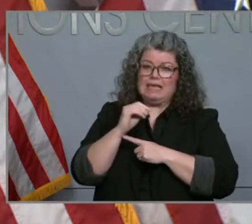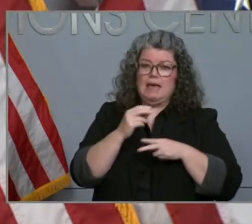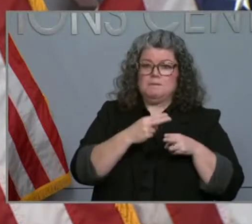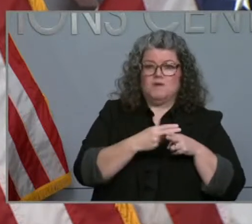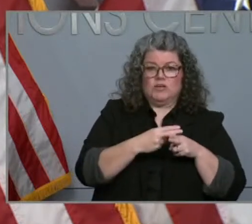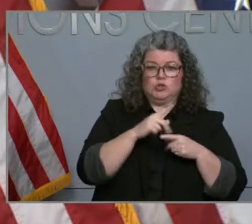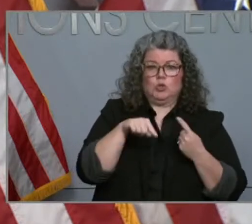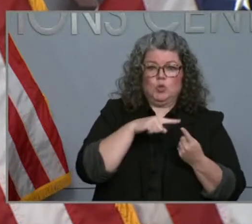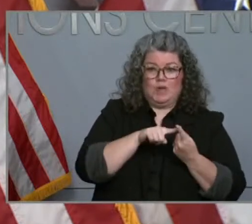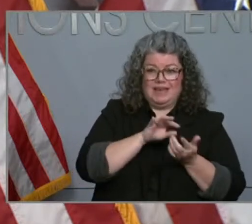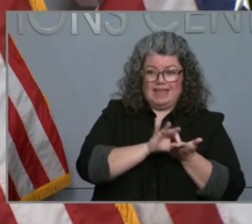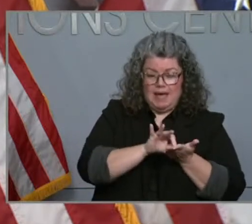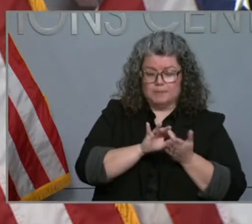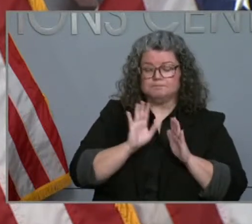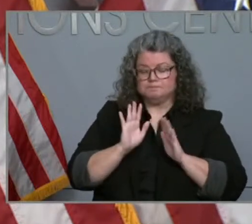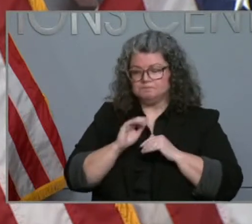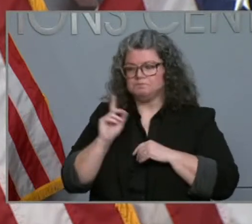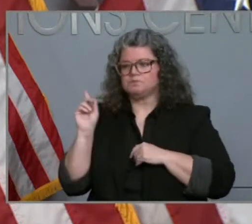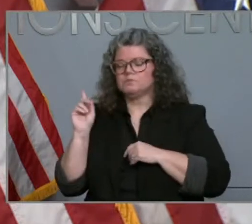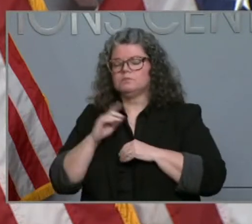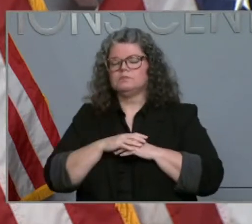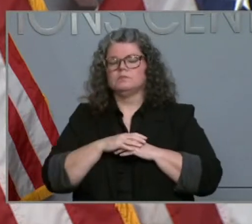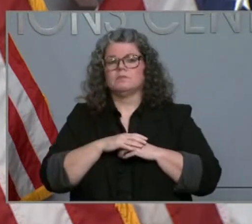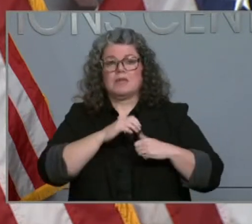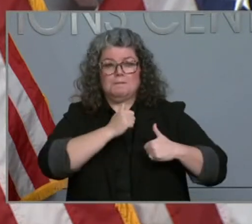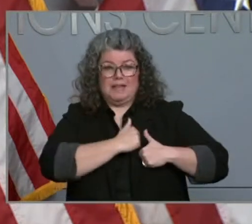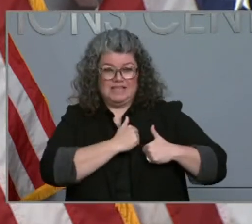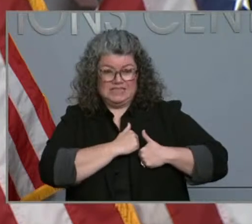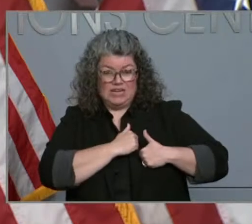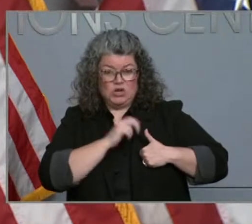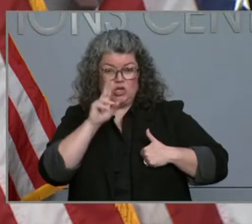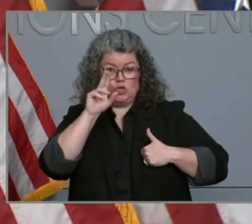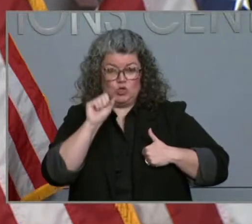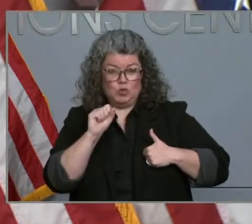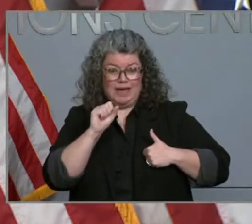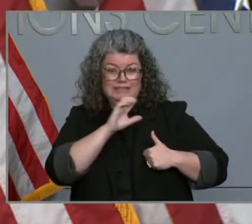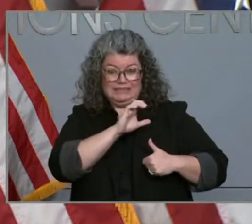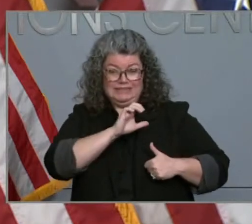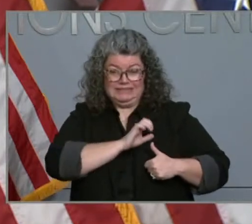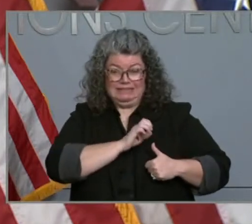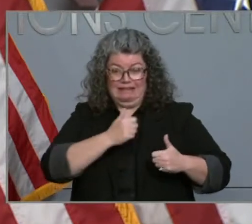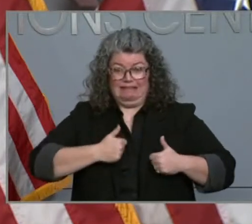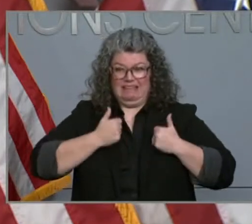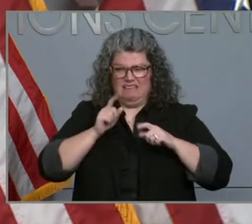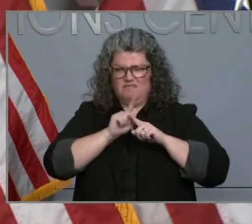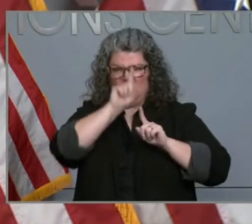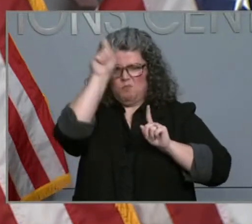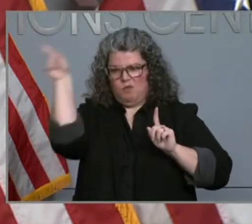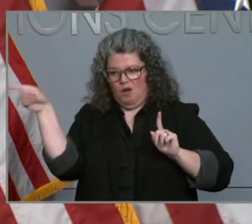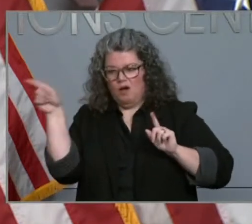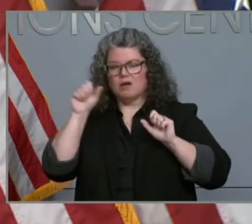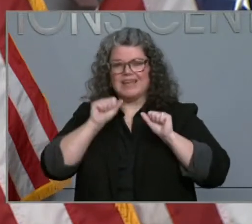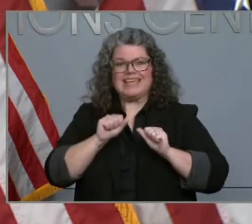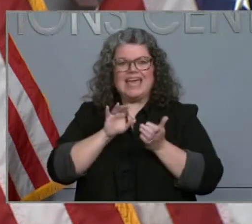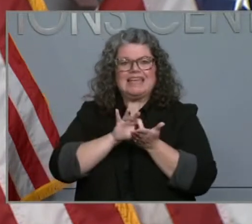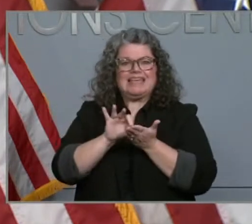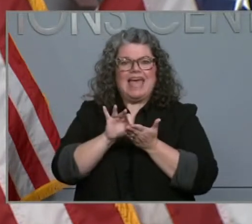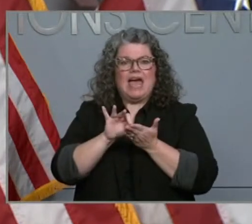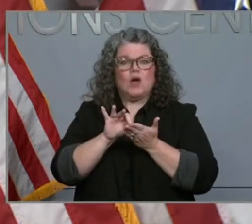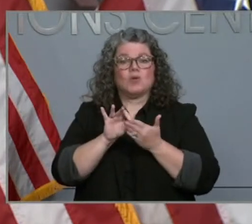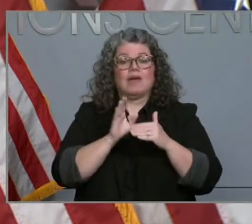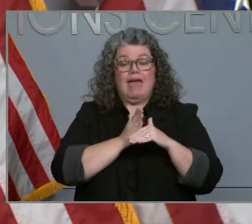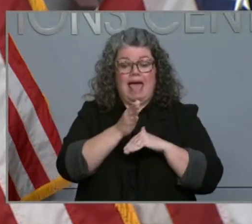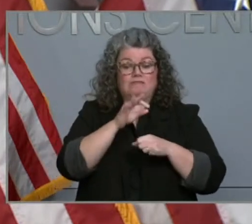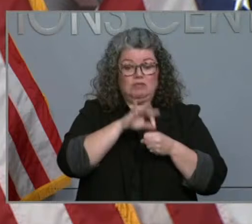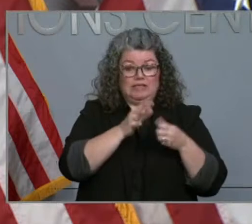ballot. The military and U.S. citizens who are living abroad, we are able to count those ballots 9 days